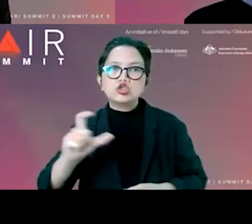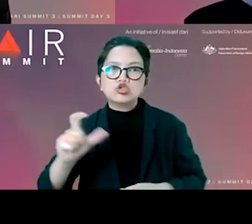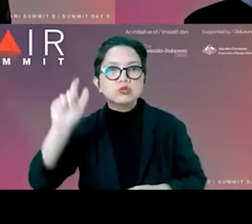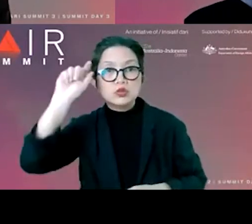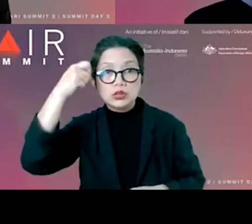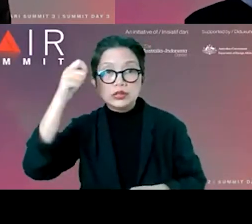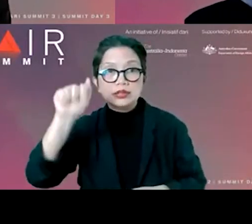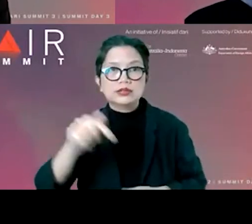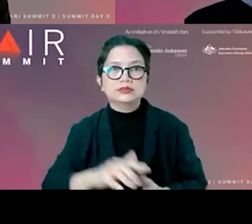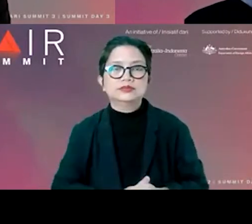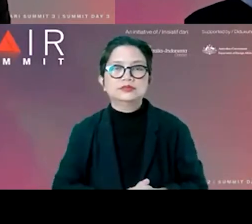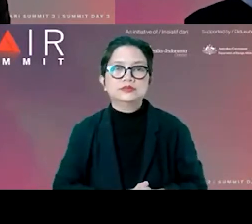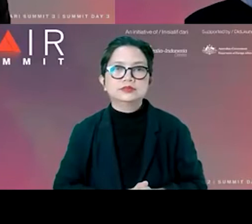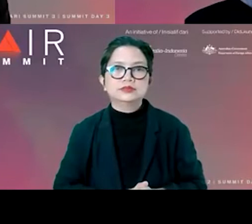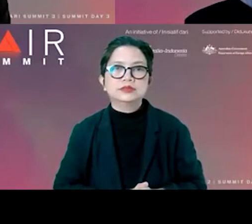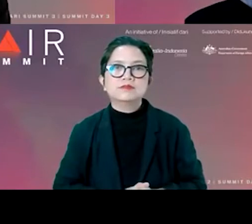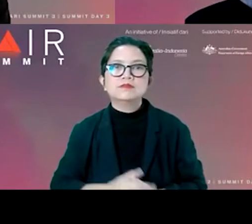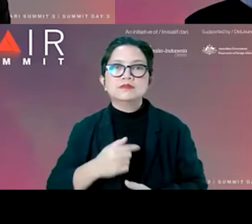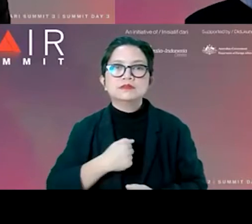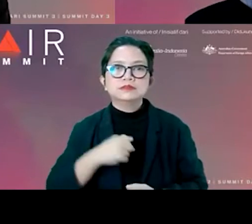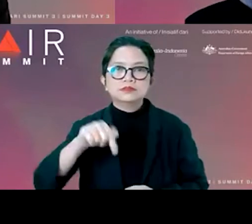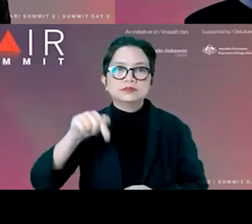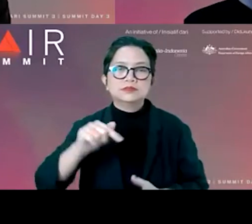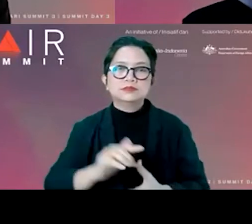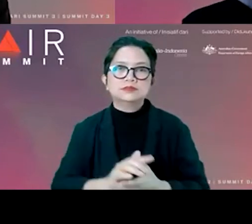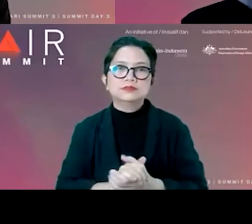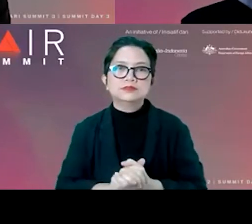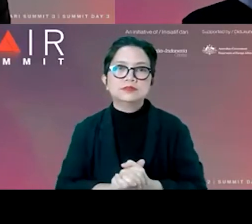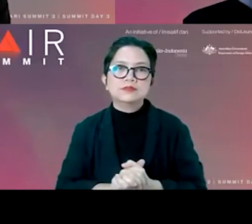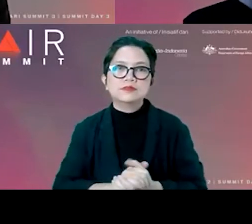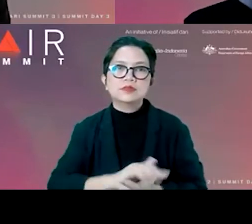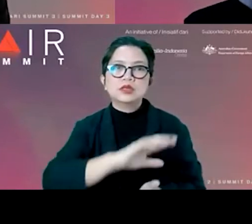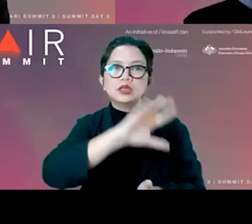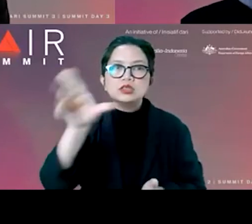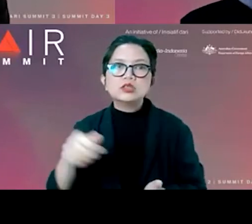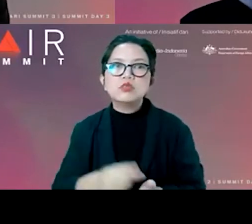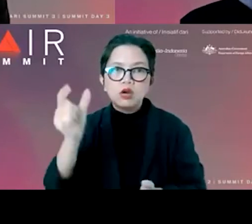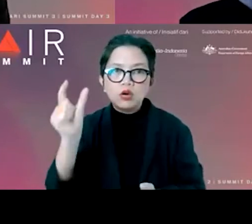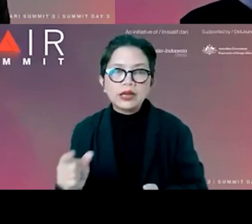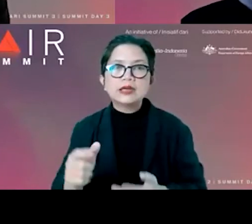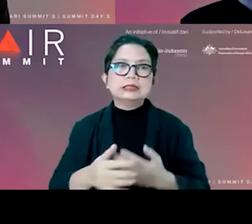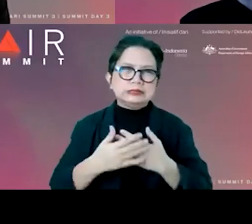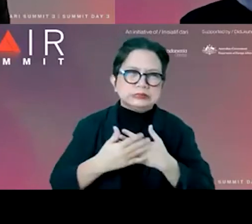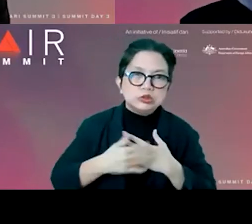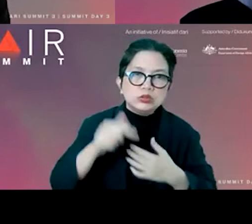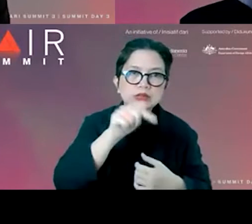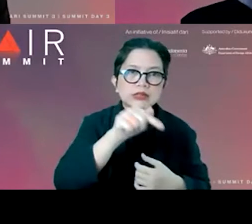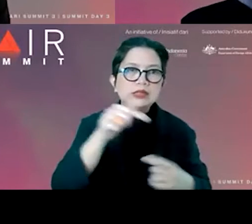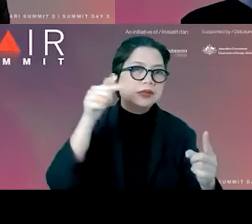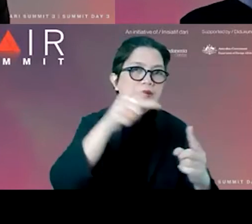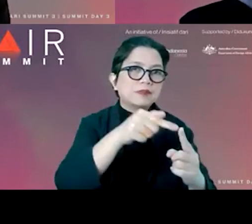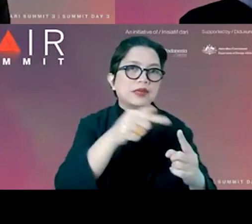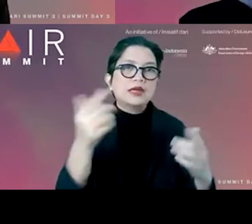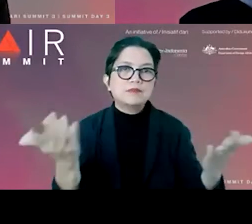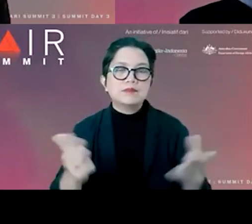And interestingly, everybody is very critical to our decision makers